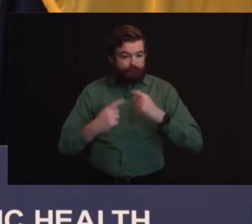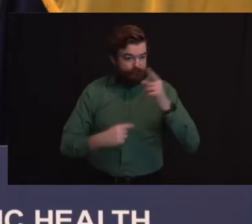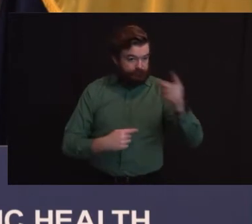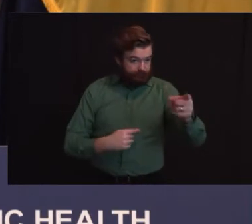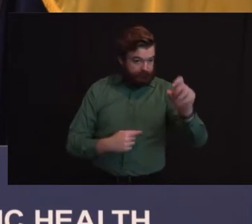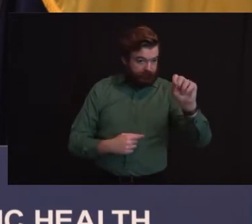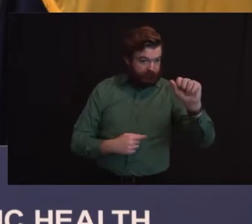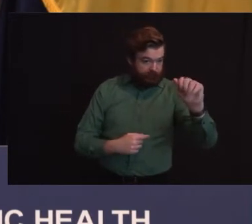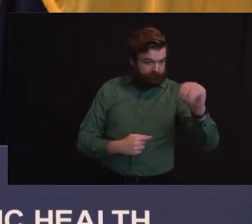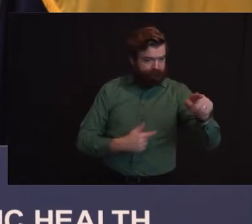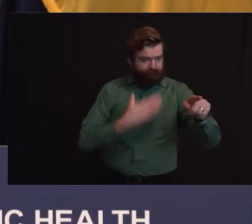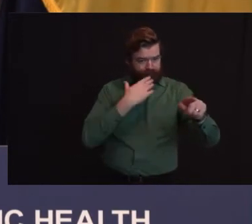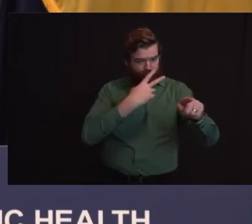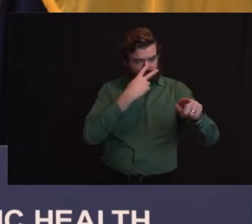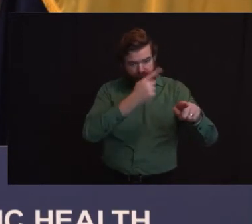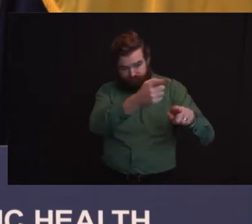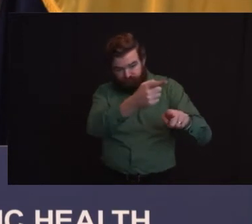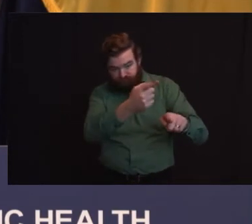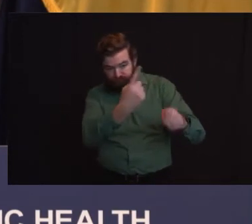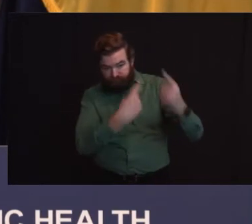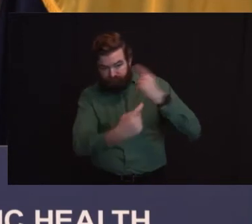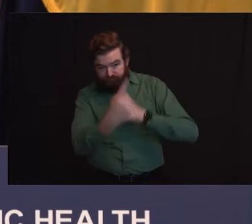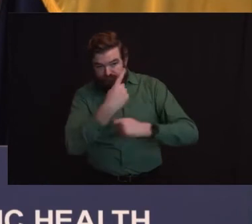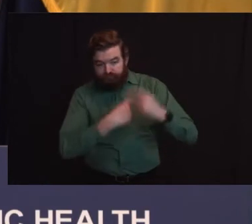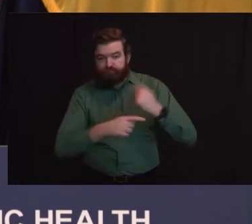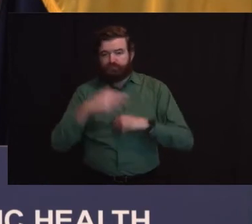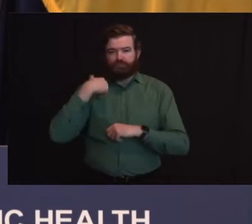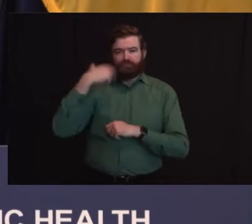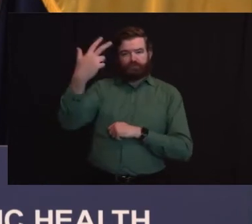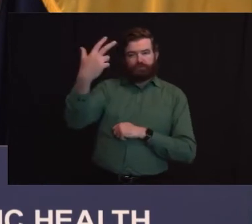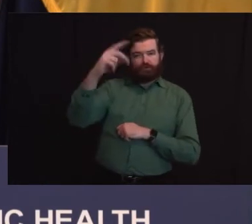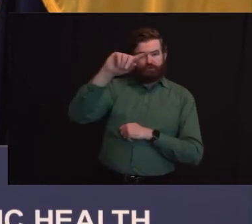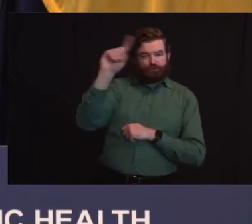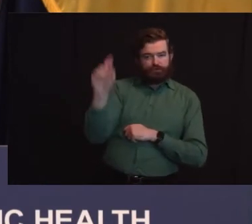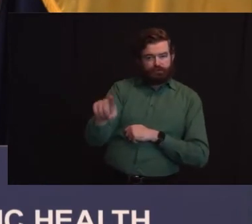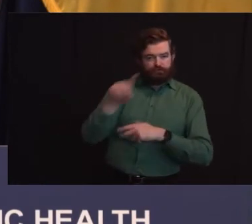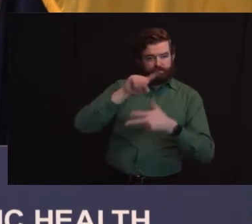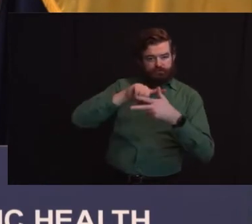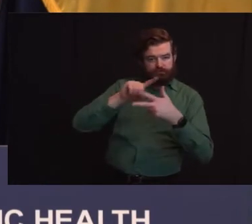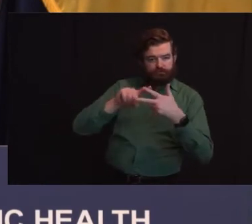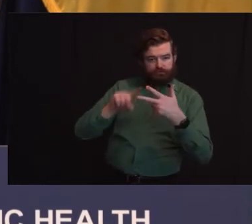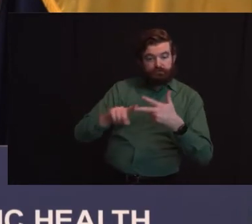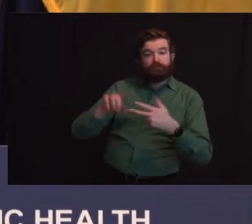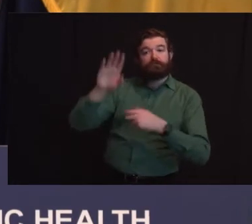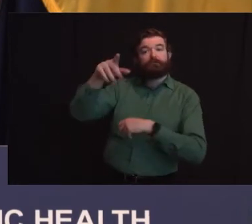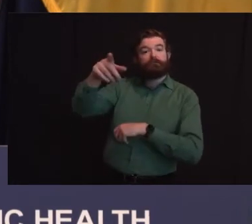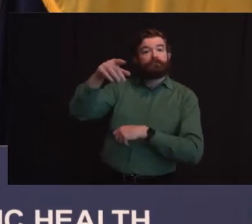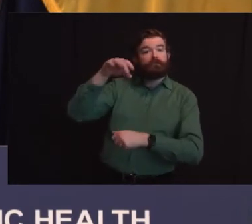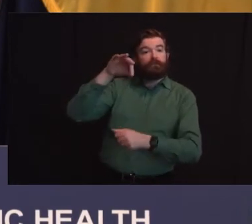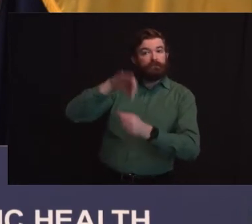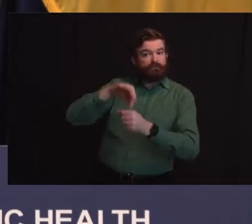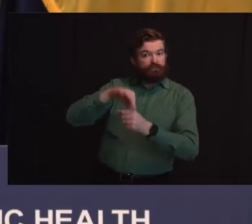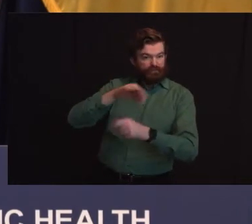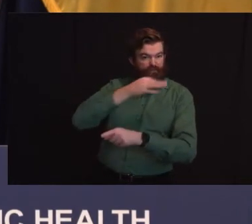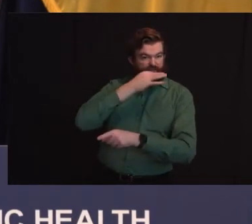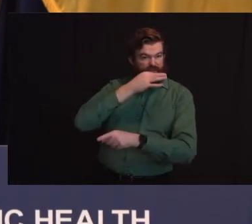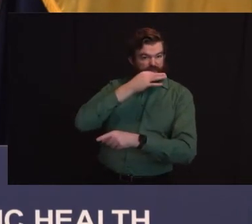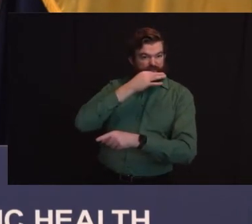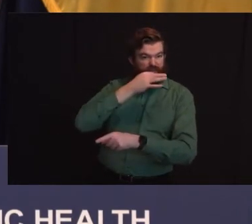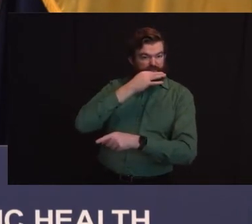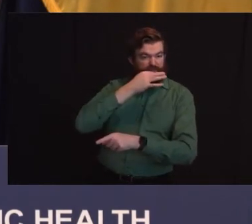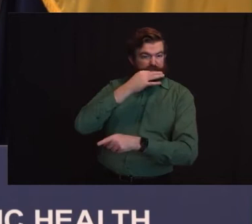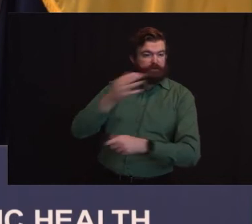microphone. Welcome. Thank you. 3 questions for you. This upcoming election is going to be a referendum on your leadership over the course